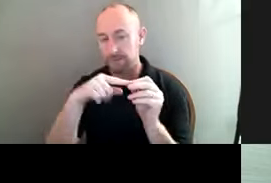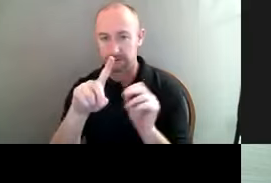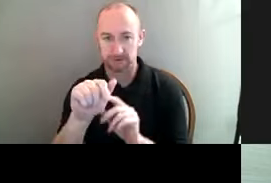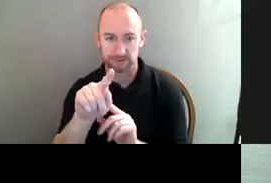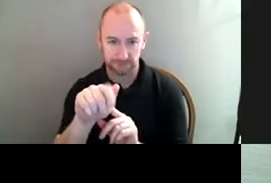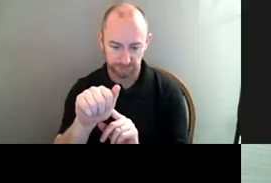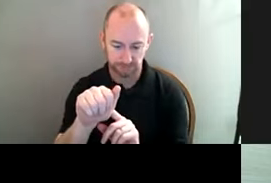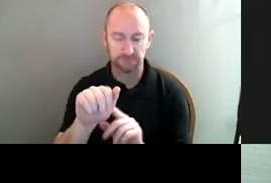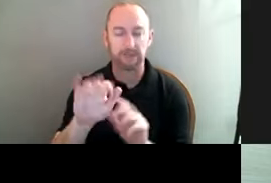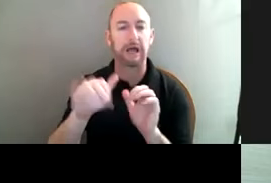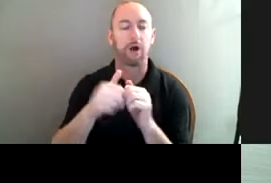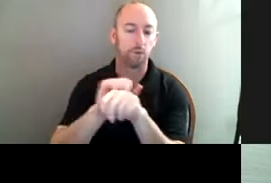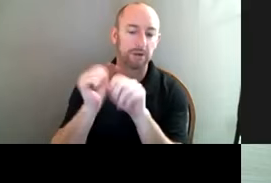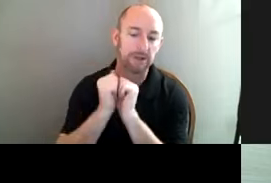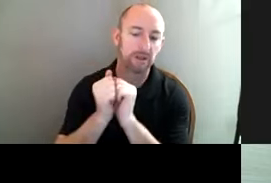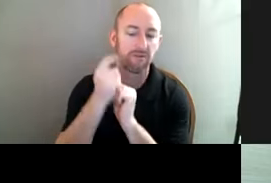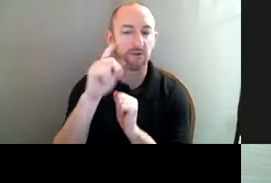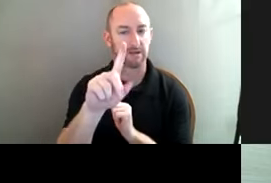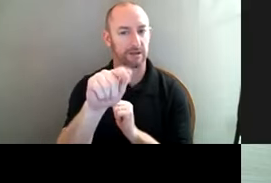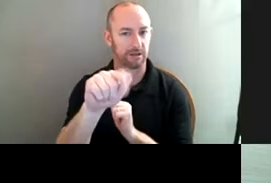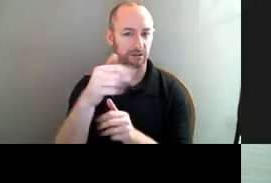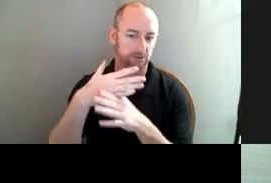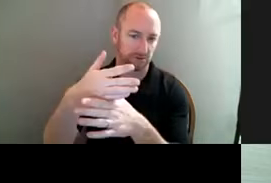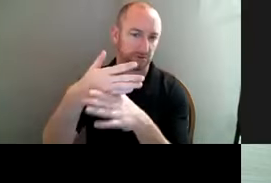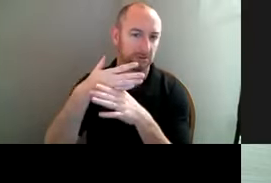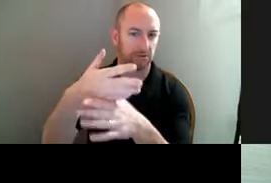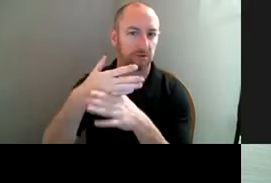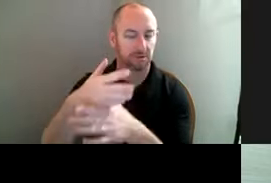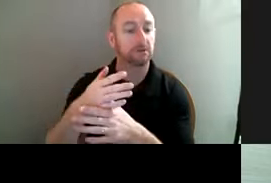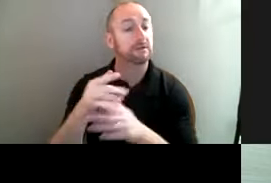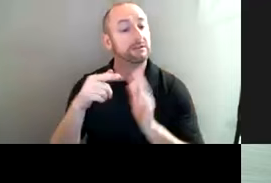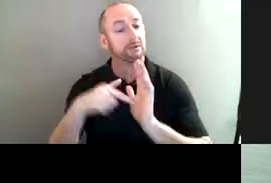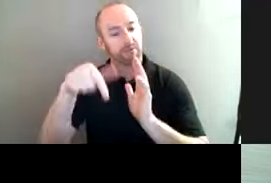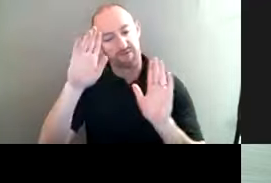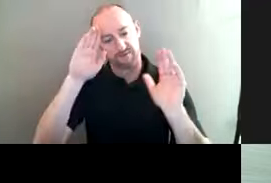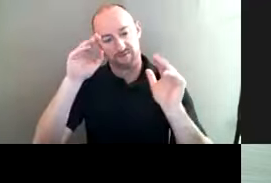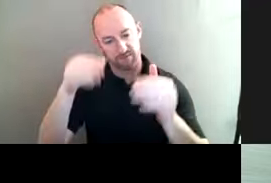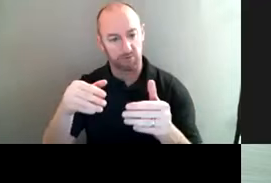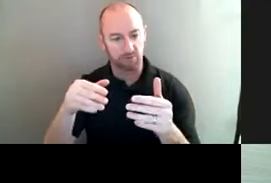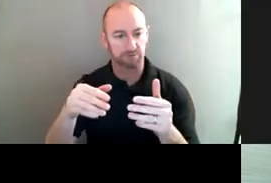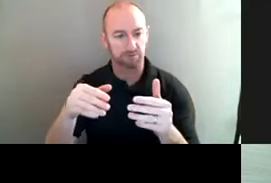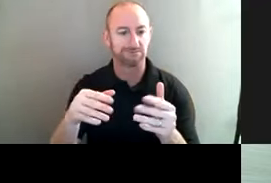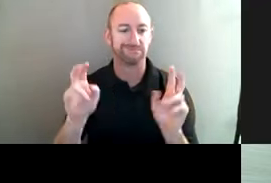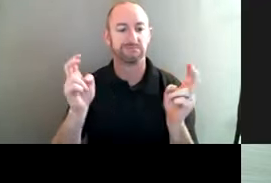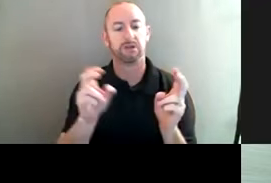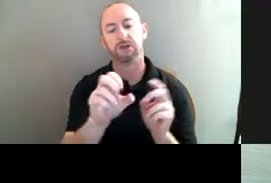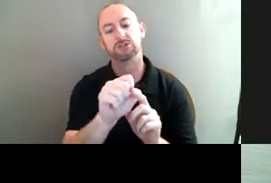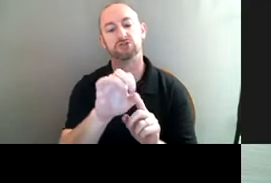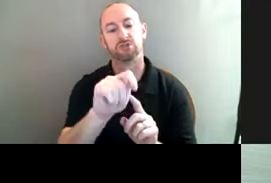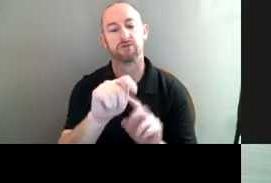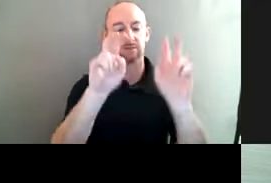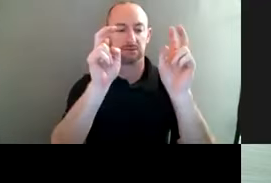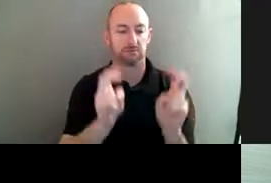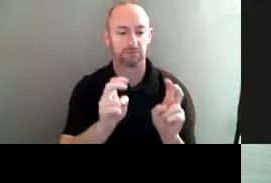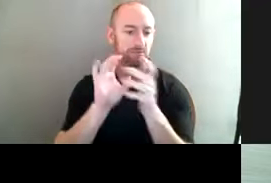ways we collaborate to share data. So in a way, you might think of this as a focus on a lot of the soft topics